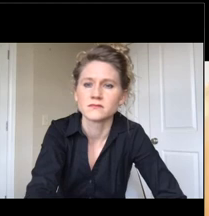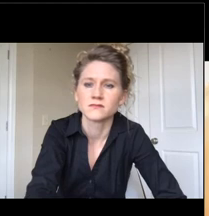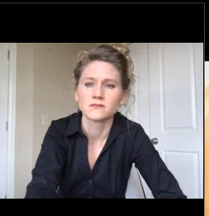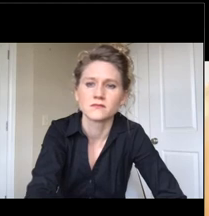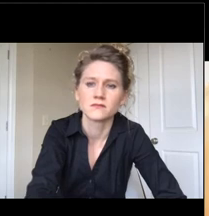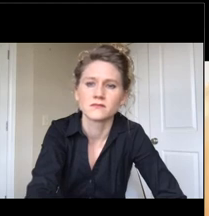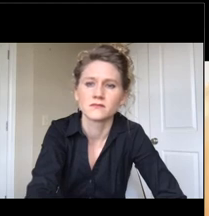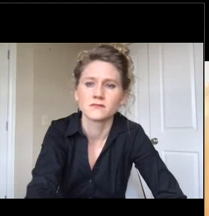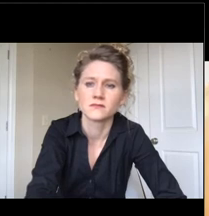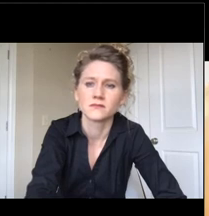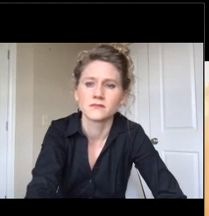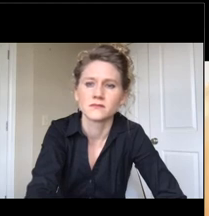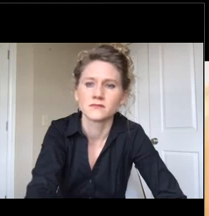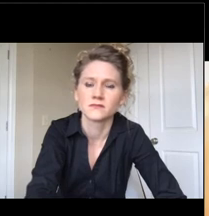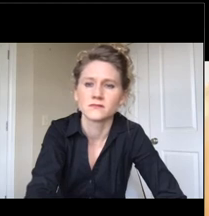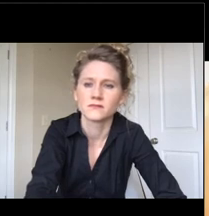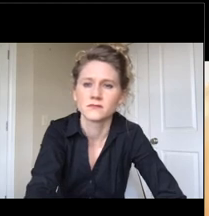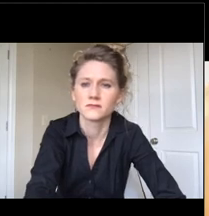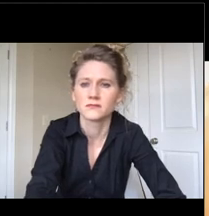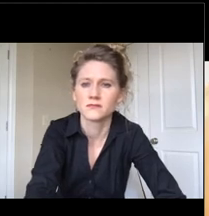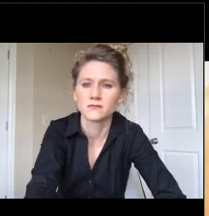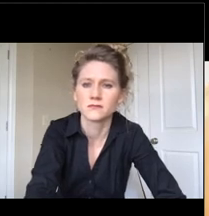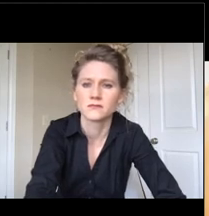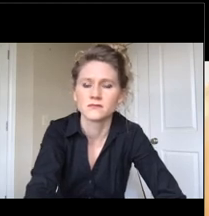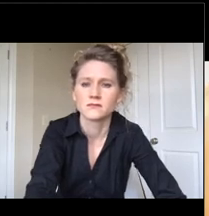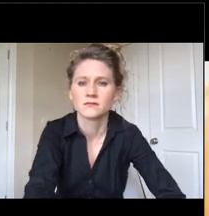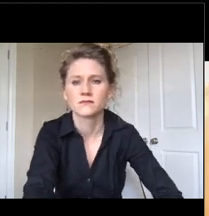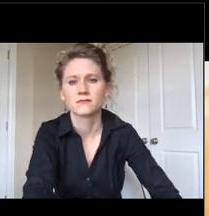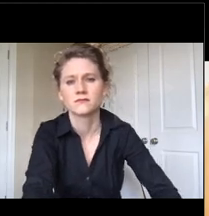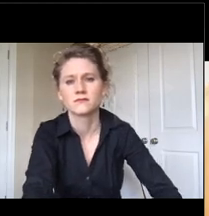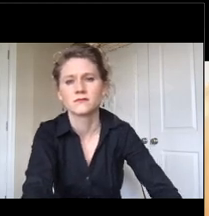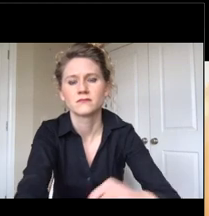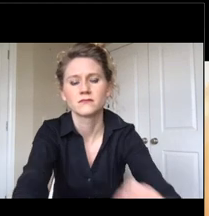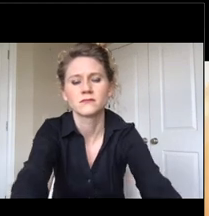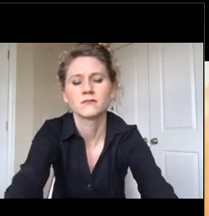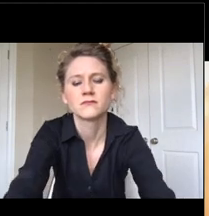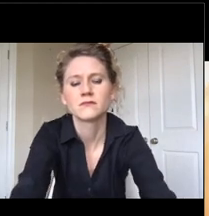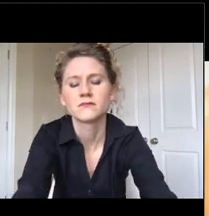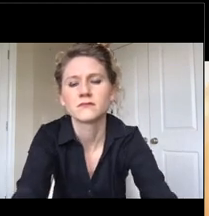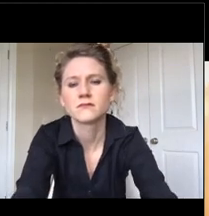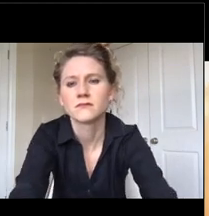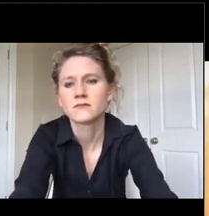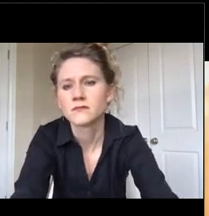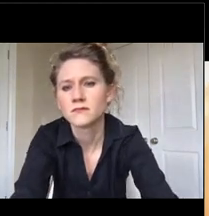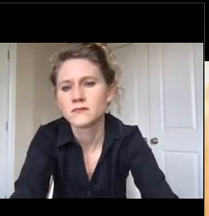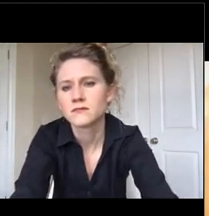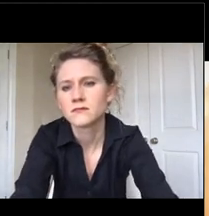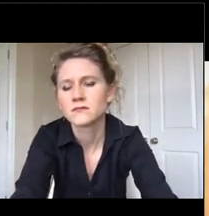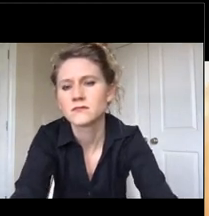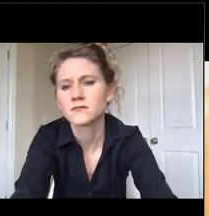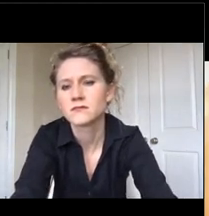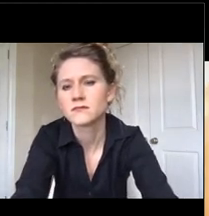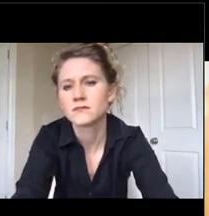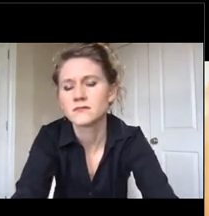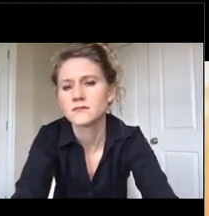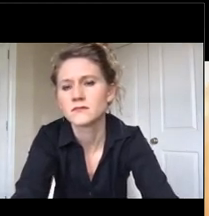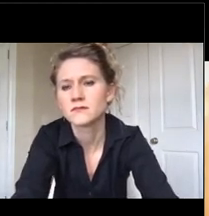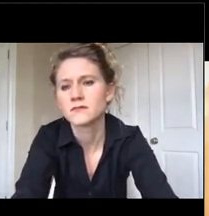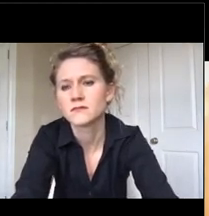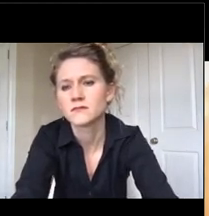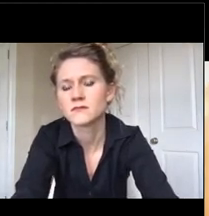with the ADA requirements now, we have to get our ramps upgraded and all the ADA, be in ADA compliance, so to speak.